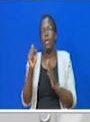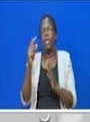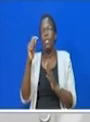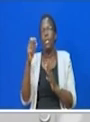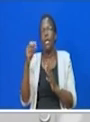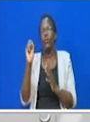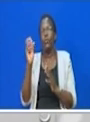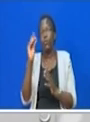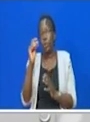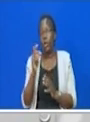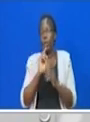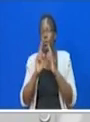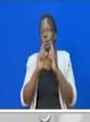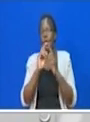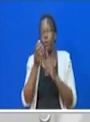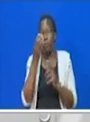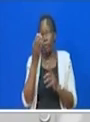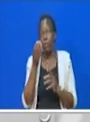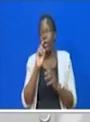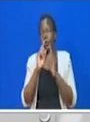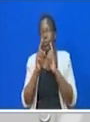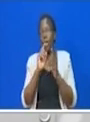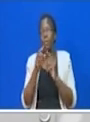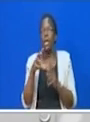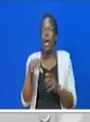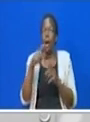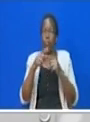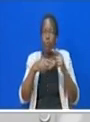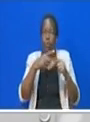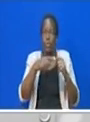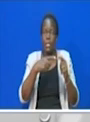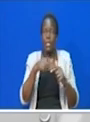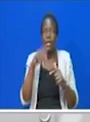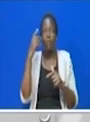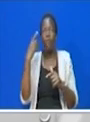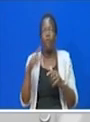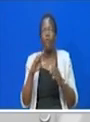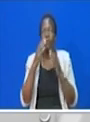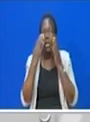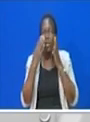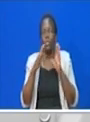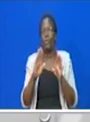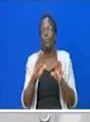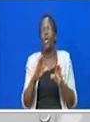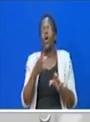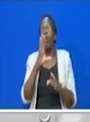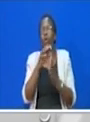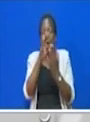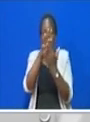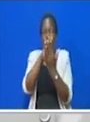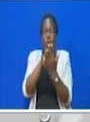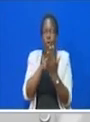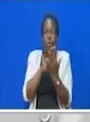we talk of a method, we are talking of a particular procedure for accomplishing or